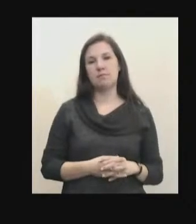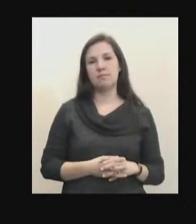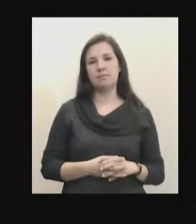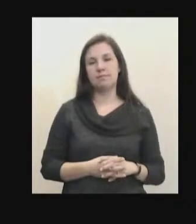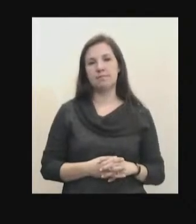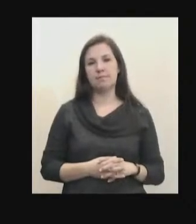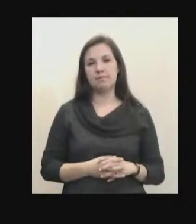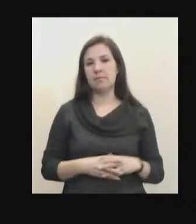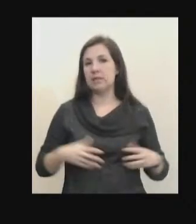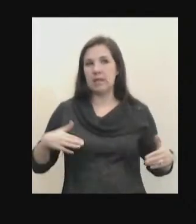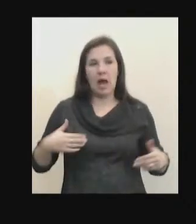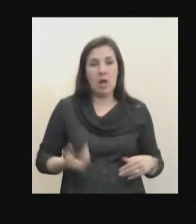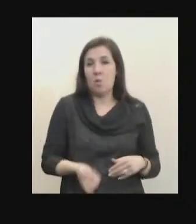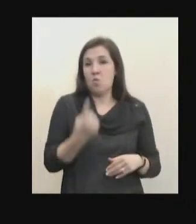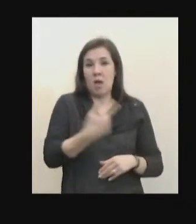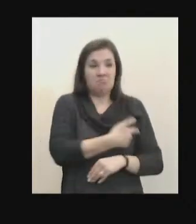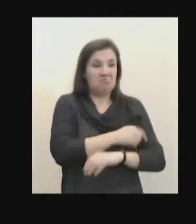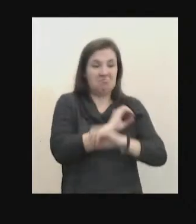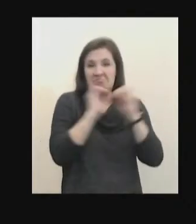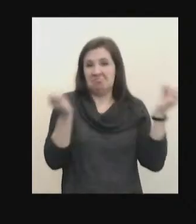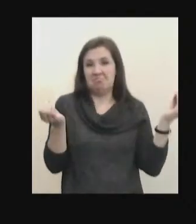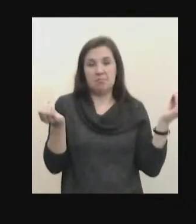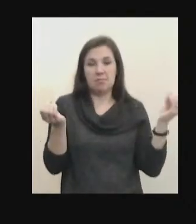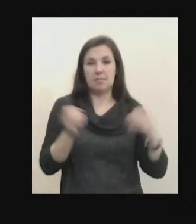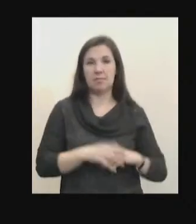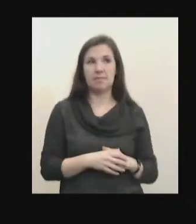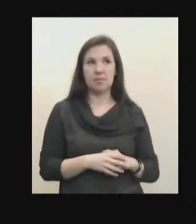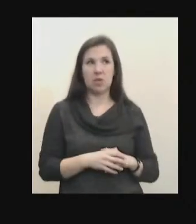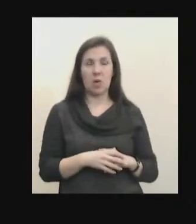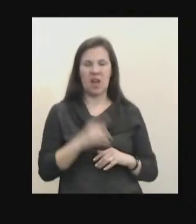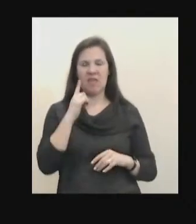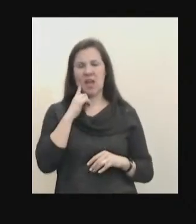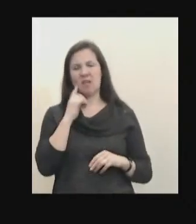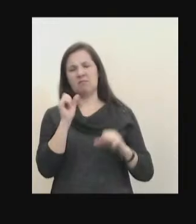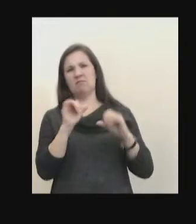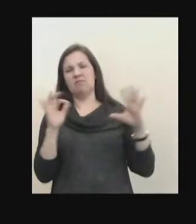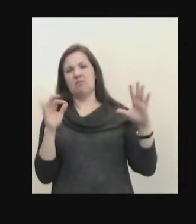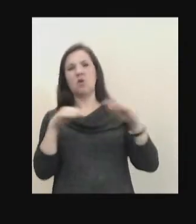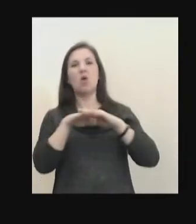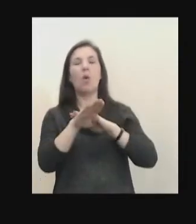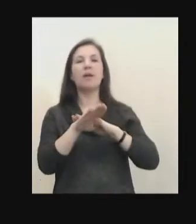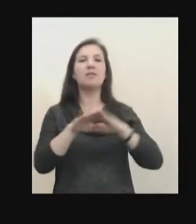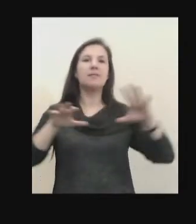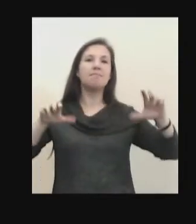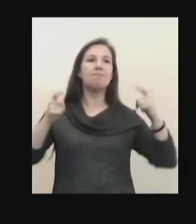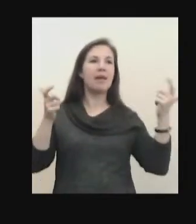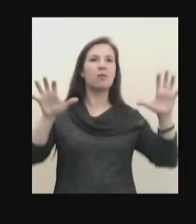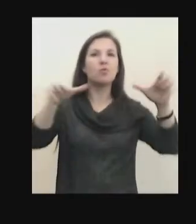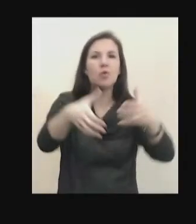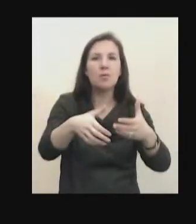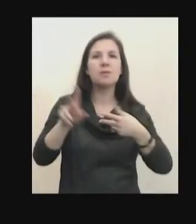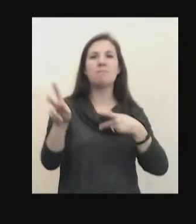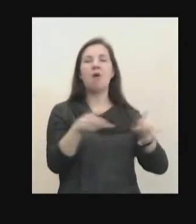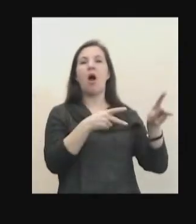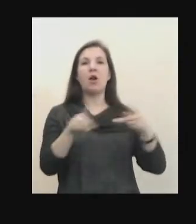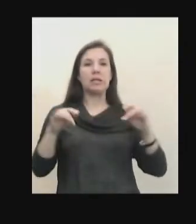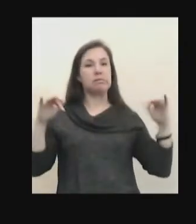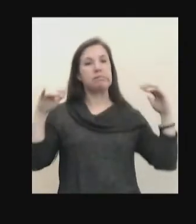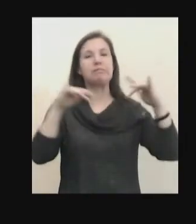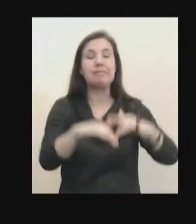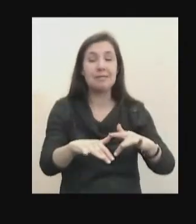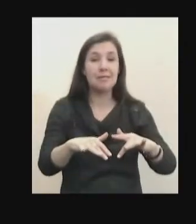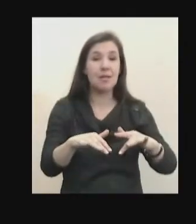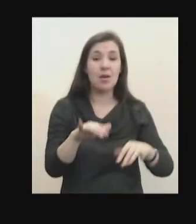1 dose. Think about that when you go into big gatherings and big parties. 25% of the